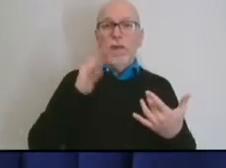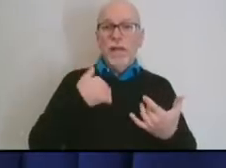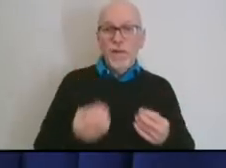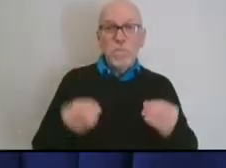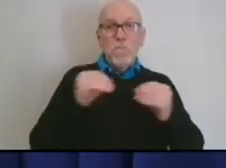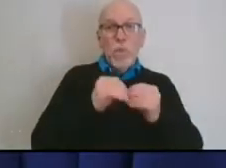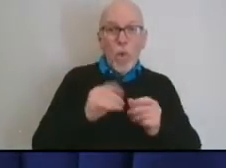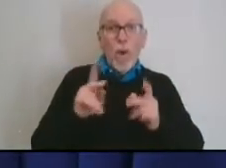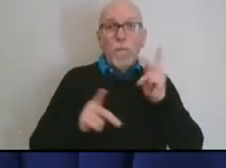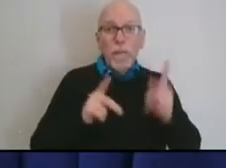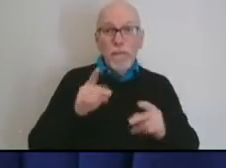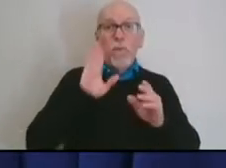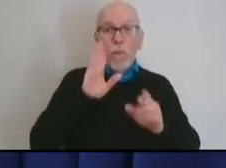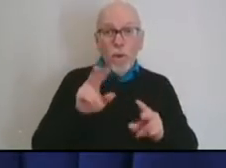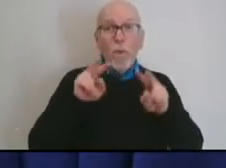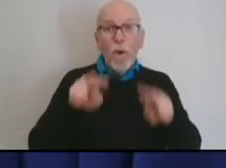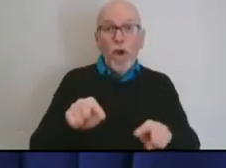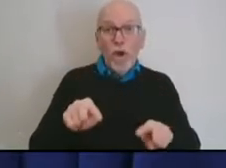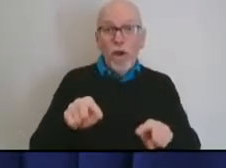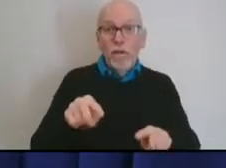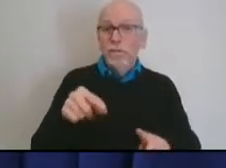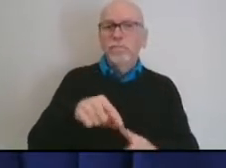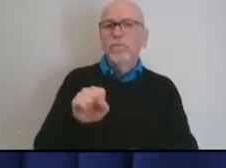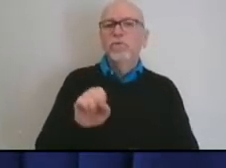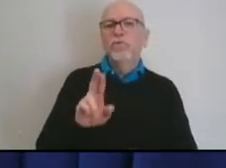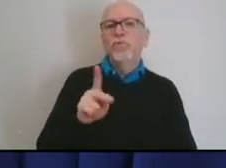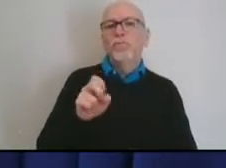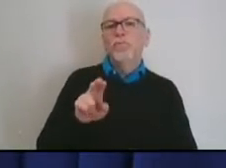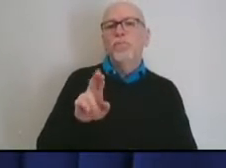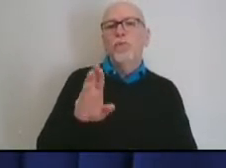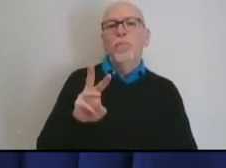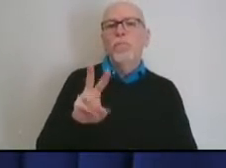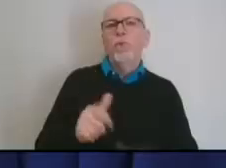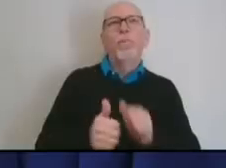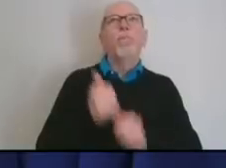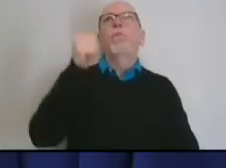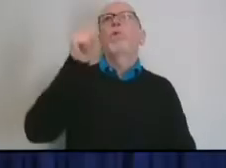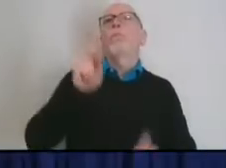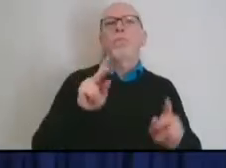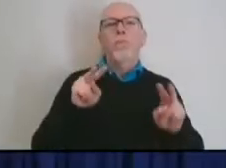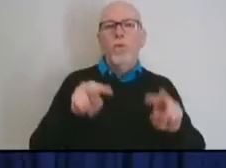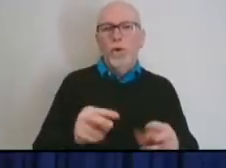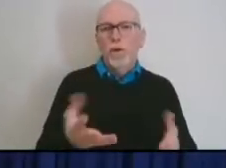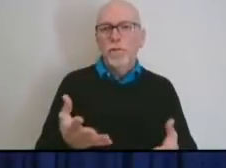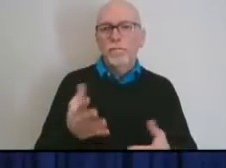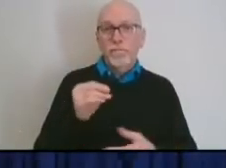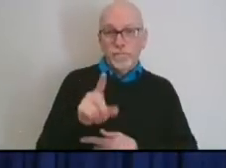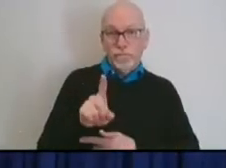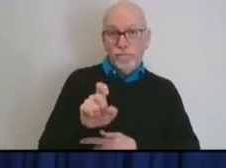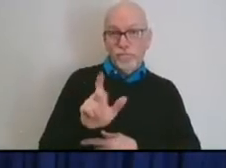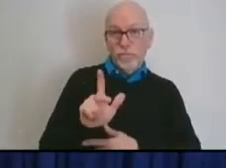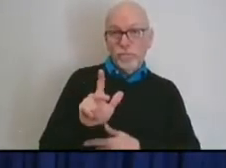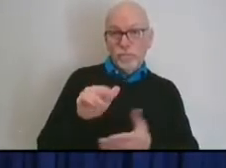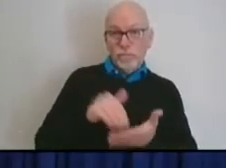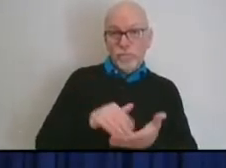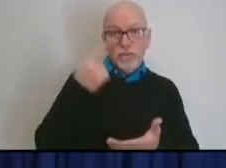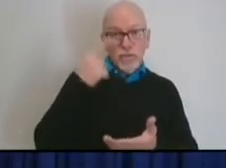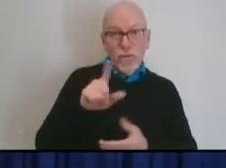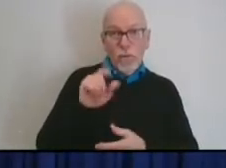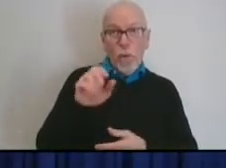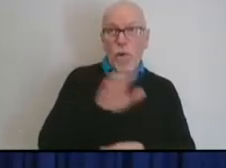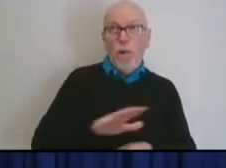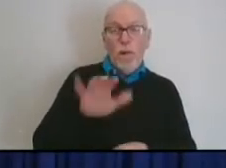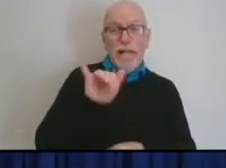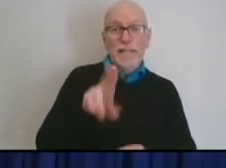eyes on than a Super Bowl. And to be able to do it at that cost, just targeted locally, is